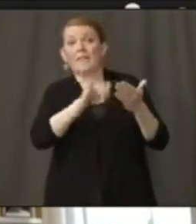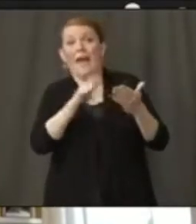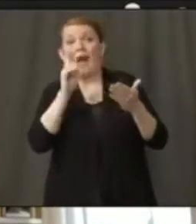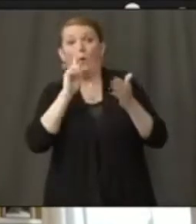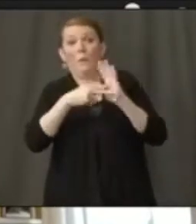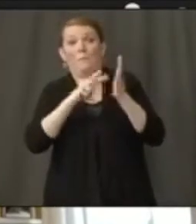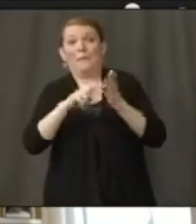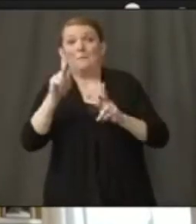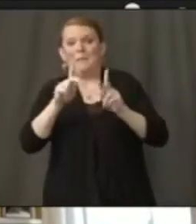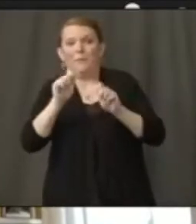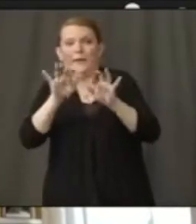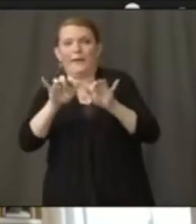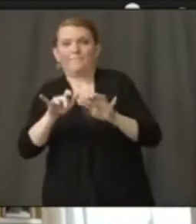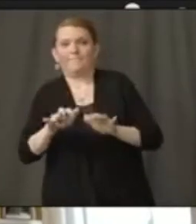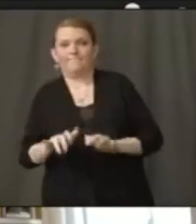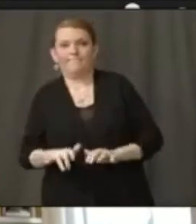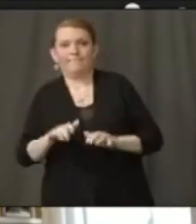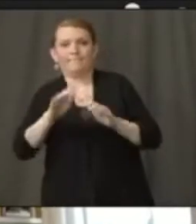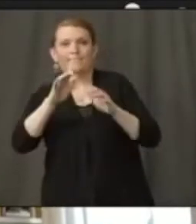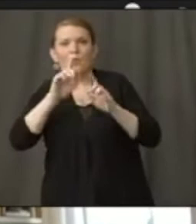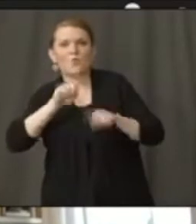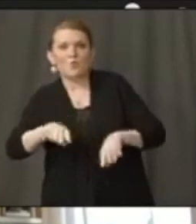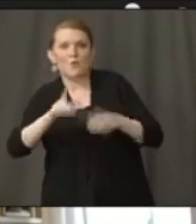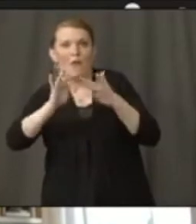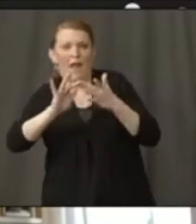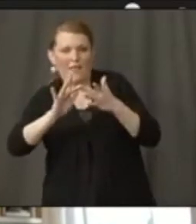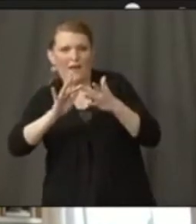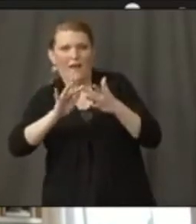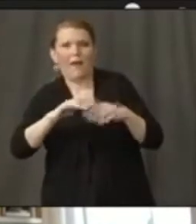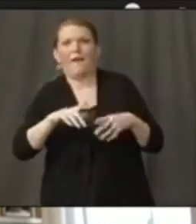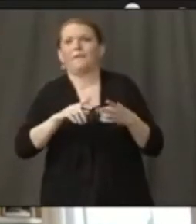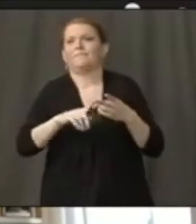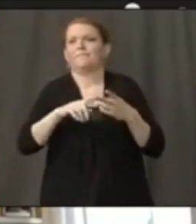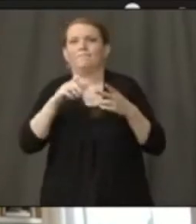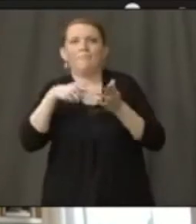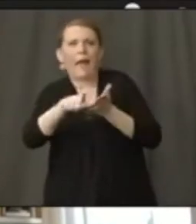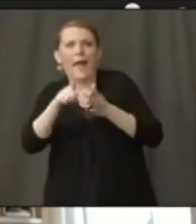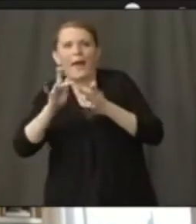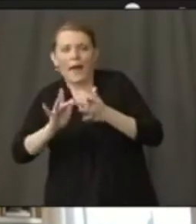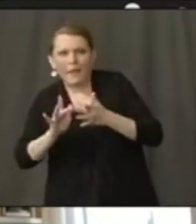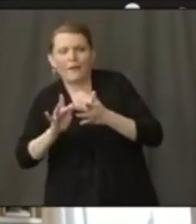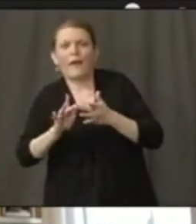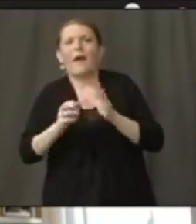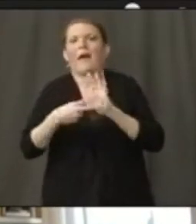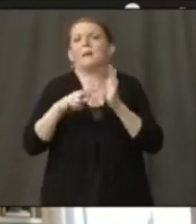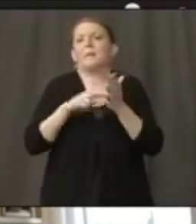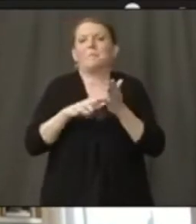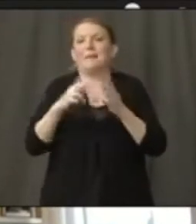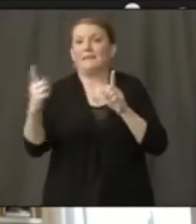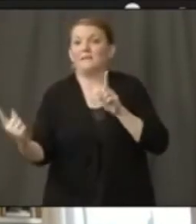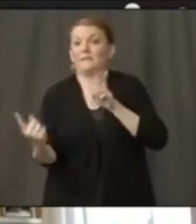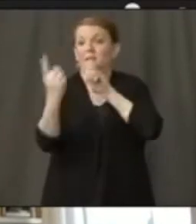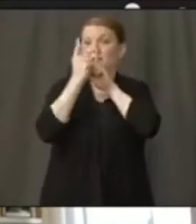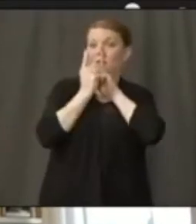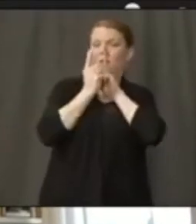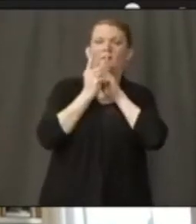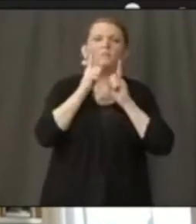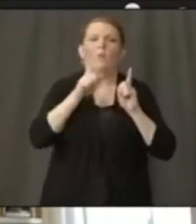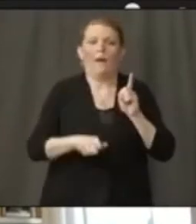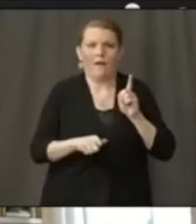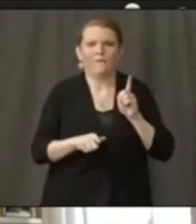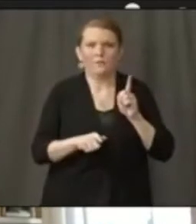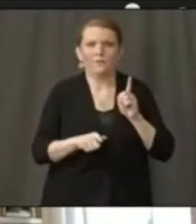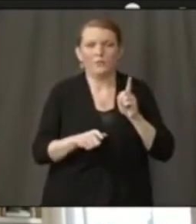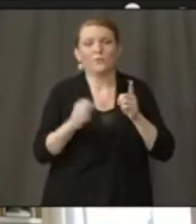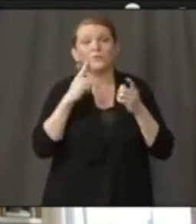and certainly the gloves, which are frequently changed, and customers are given a pickup time, and rather than entering our store, their bag